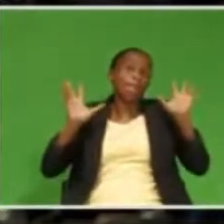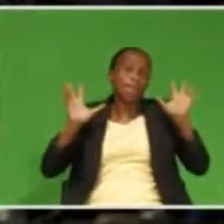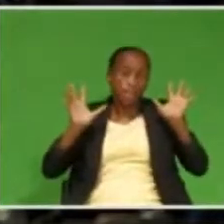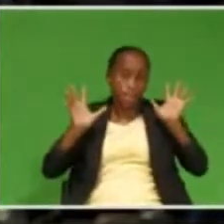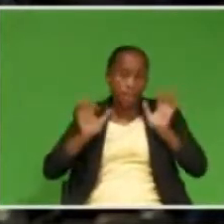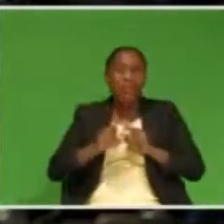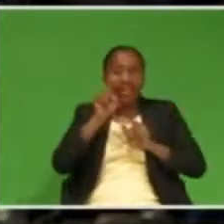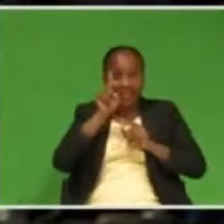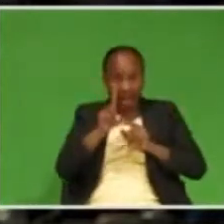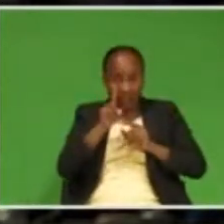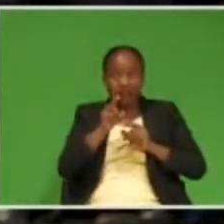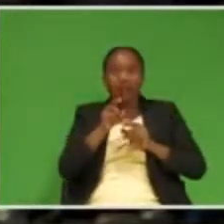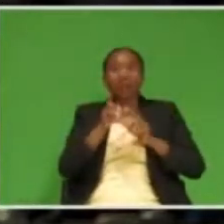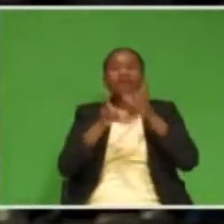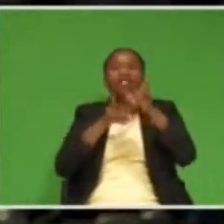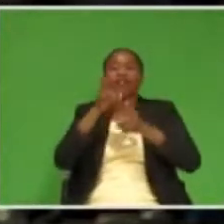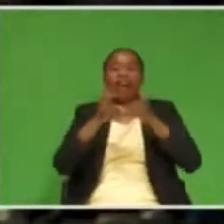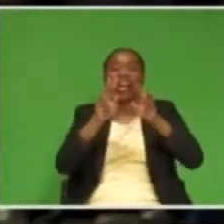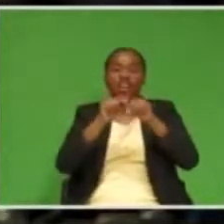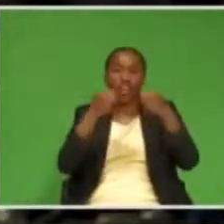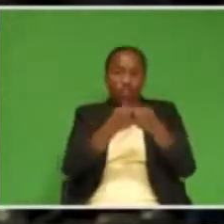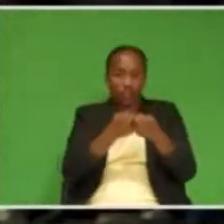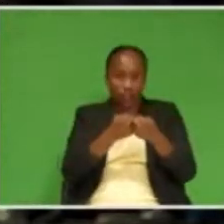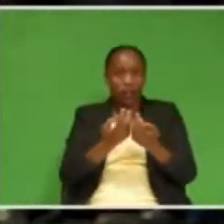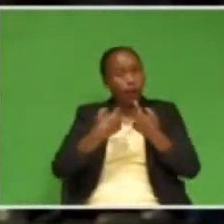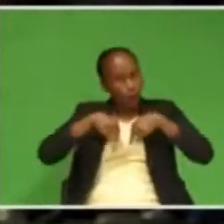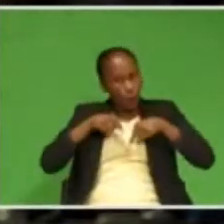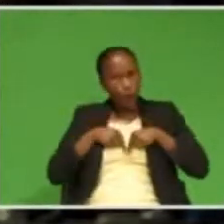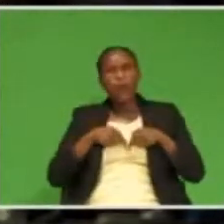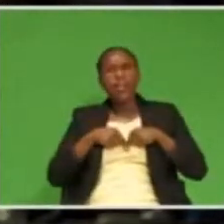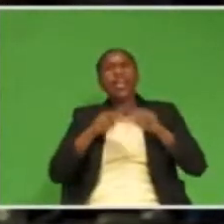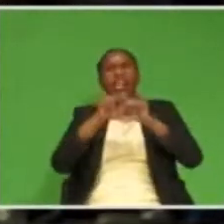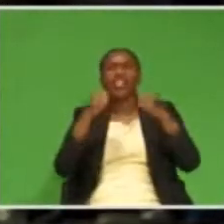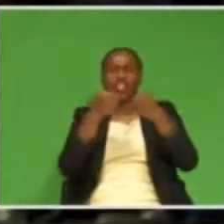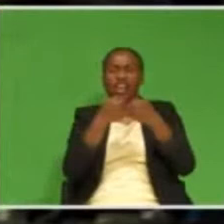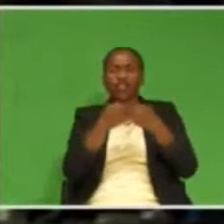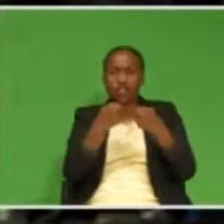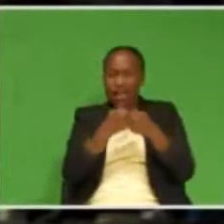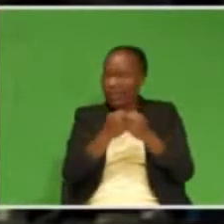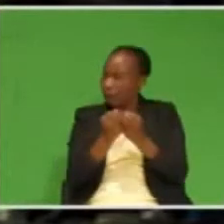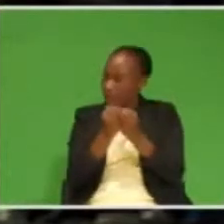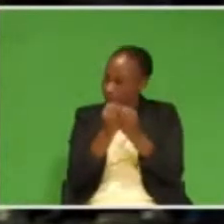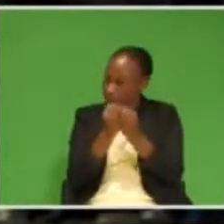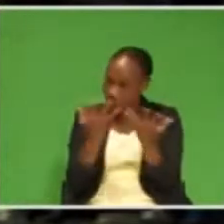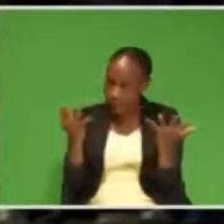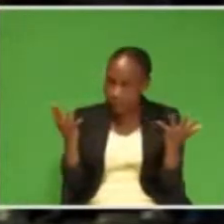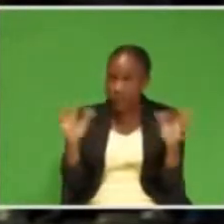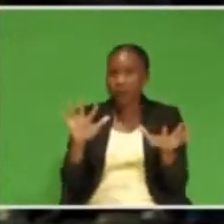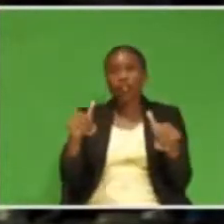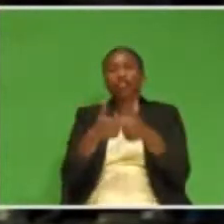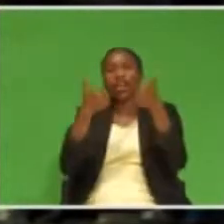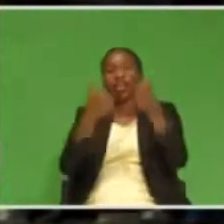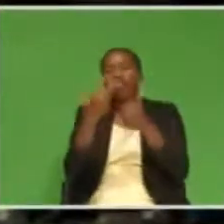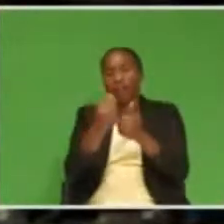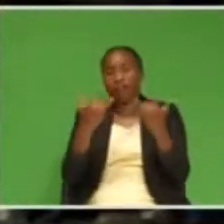defines a nation. We are a nation seized with the challenges of the present.